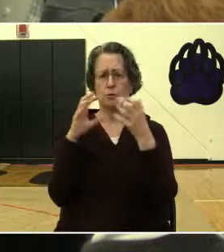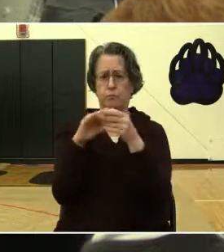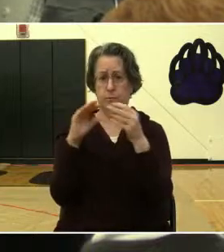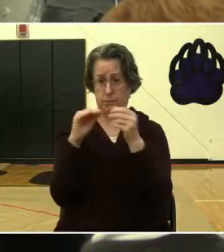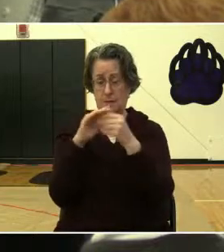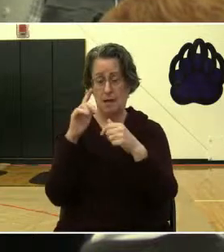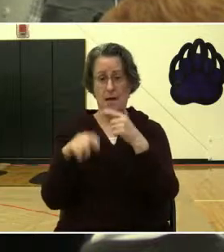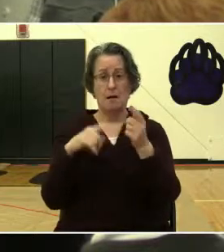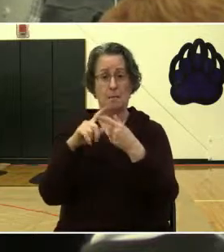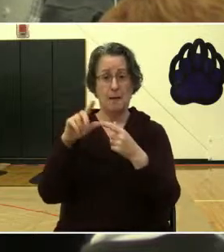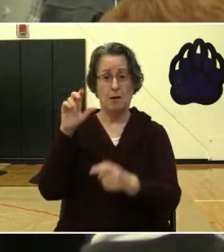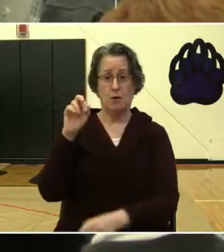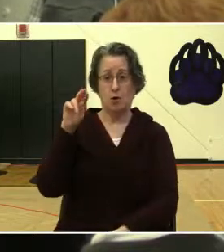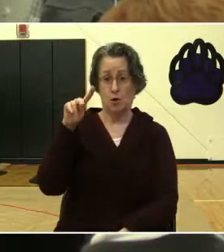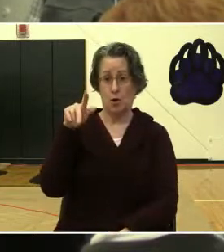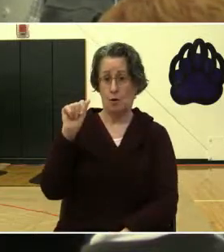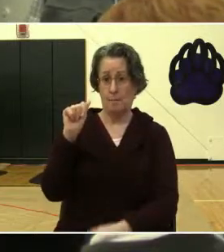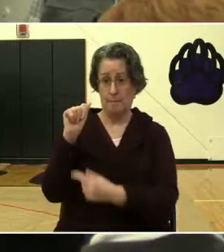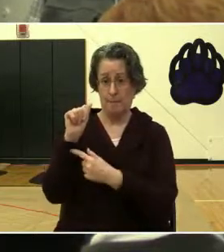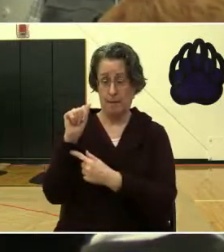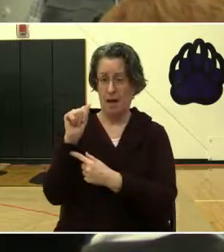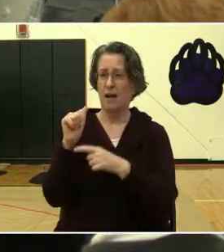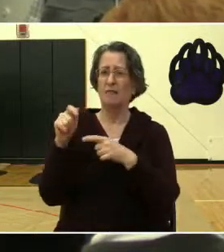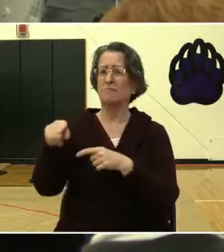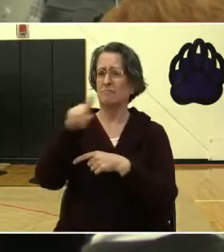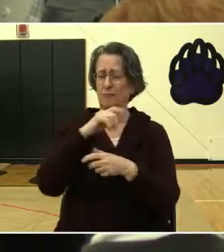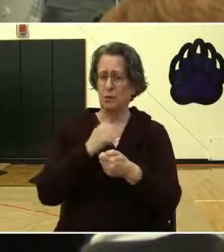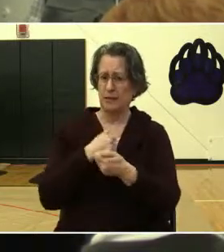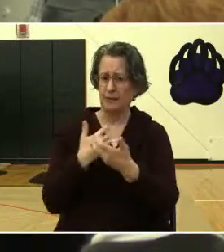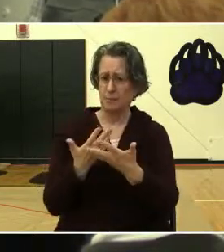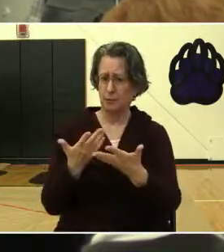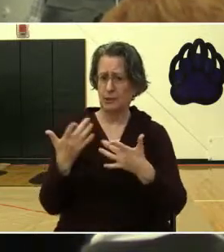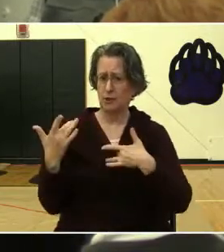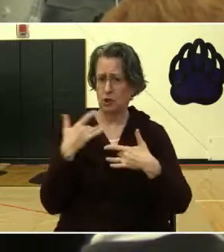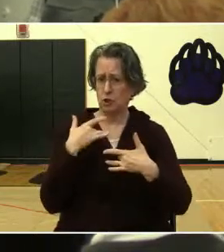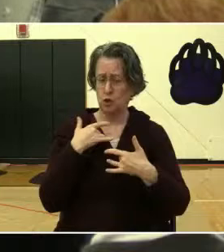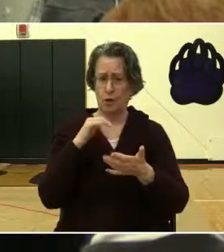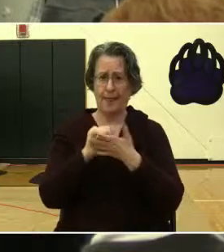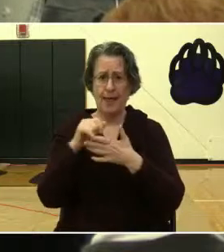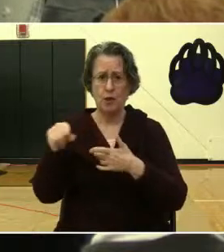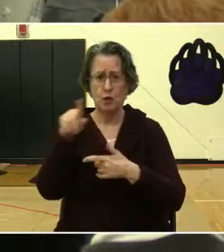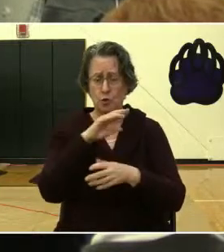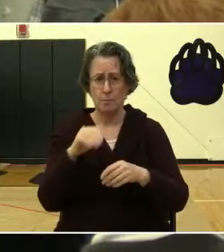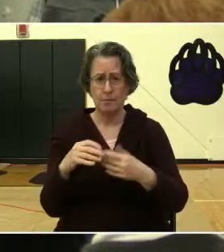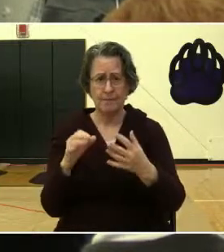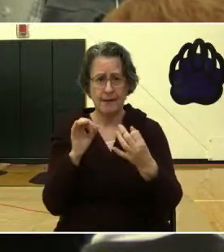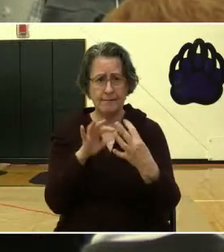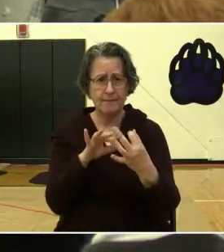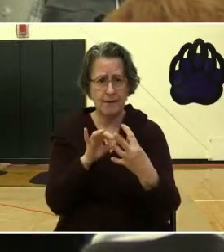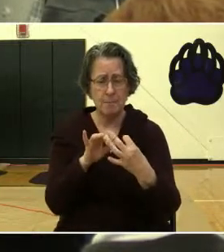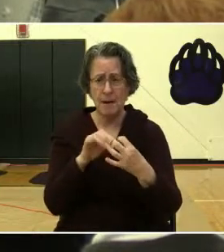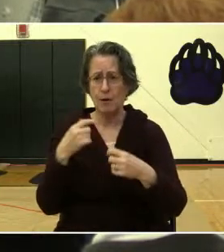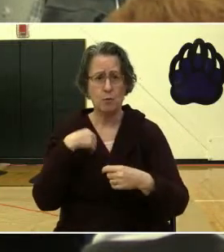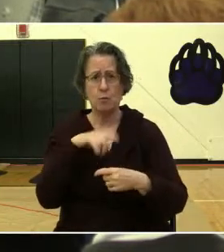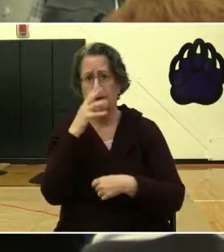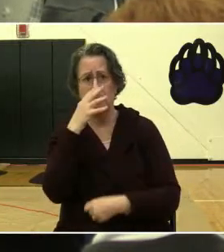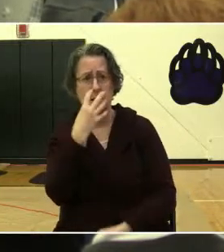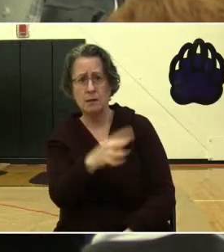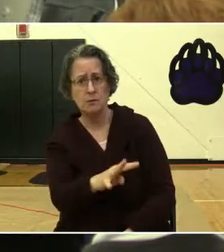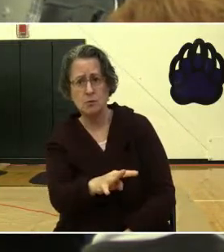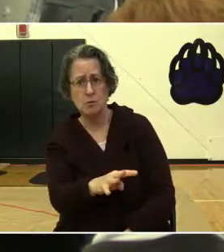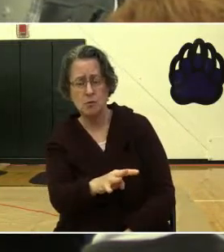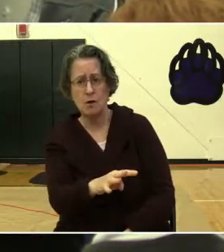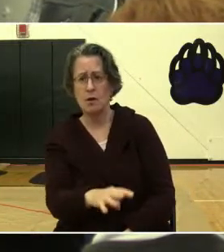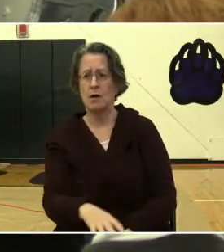and answer concern that the public weren't listen to in there I'm I'm assuming that there was a feeling that they weren't listen to in their